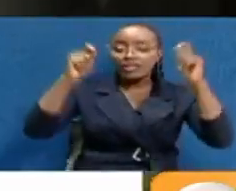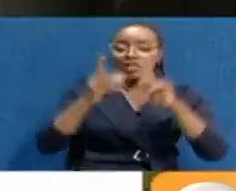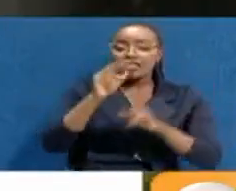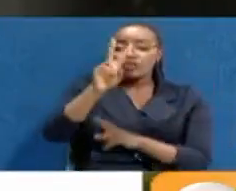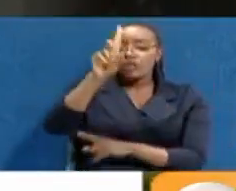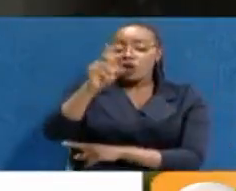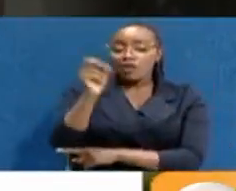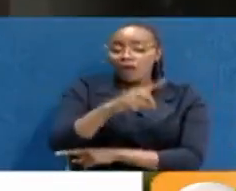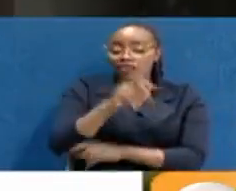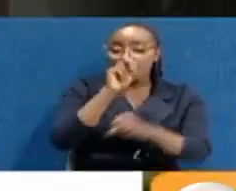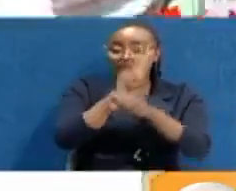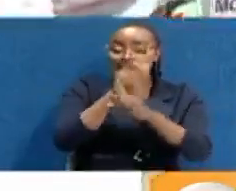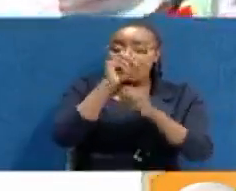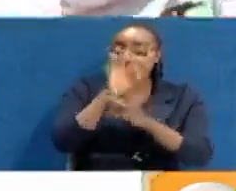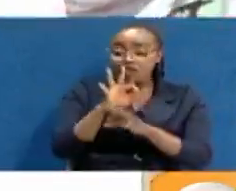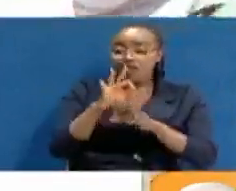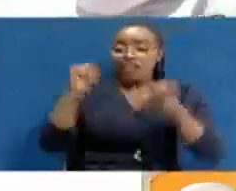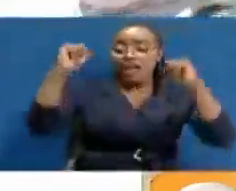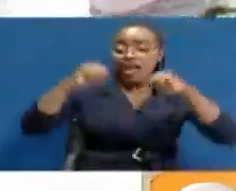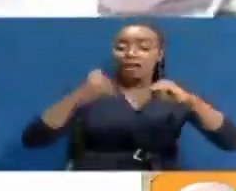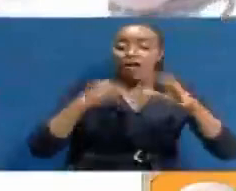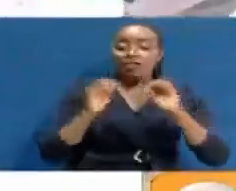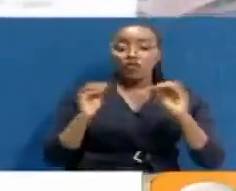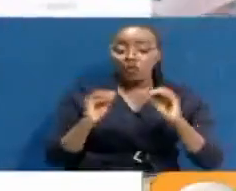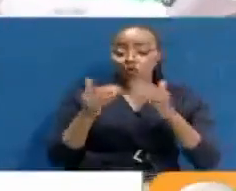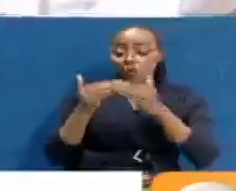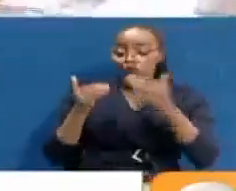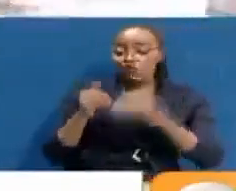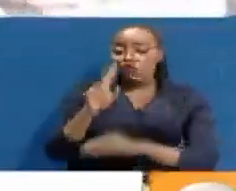21st of this month if a deal is not realized by then.